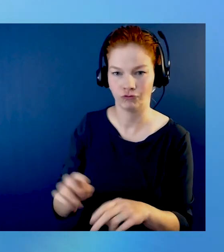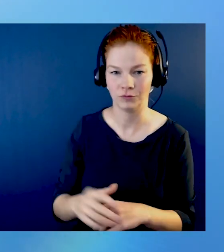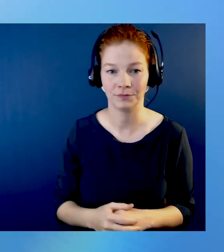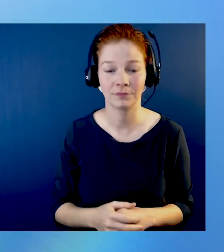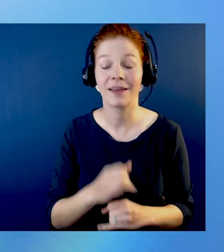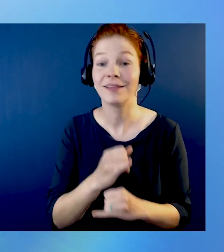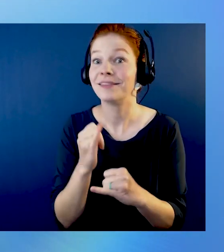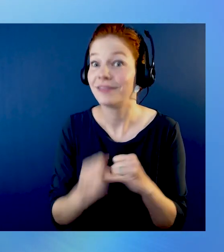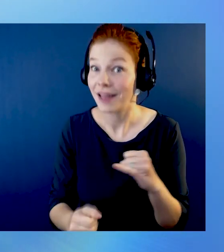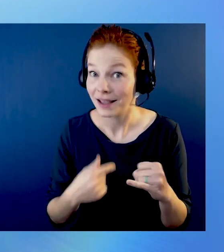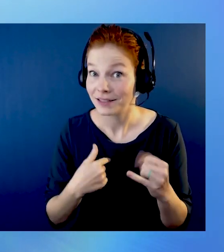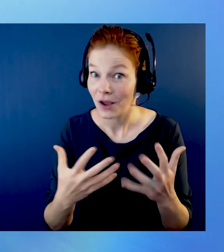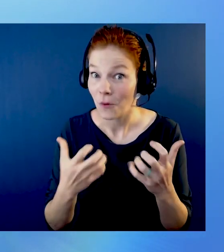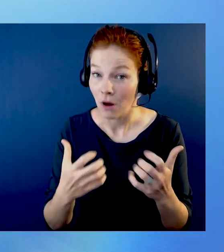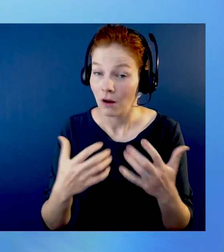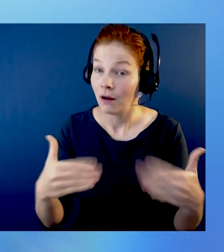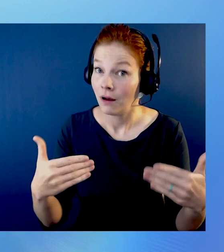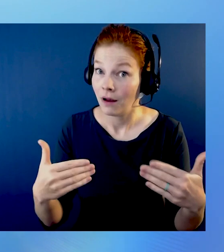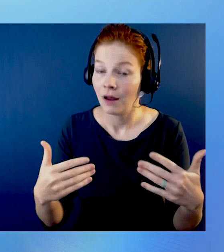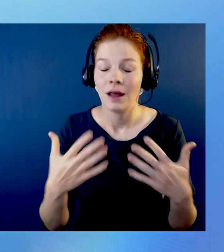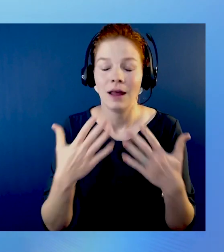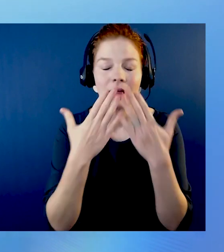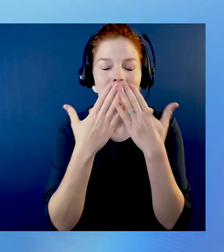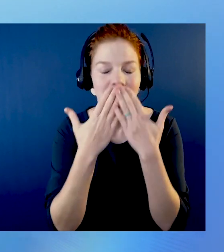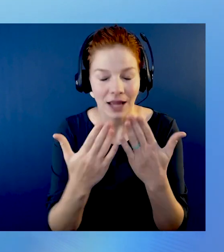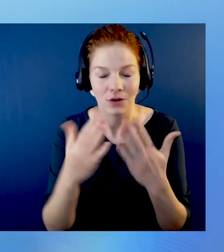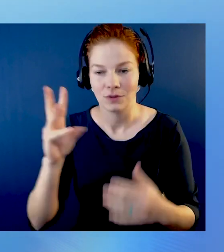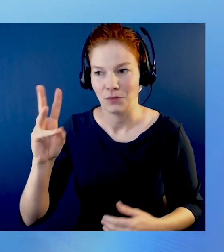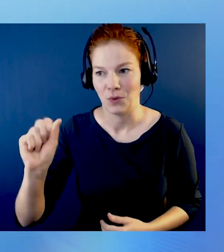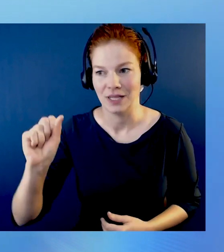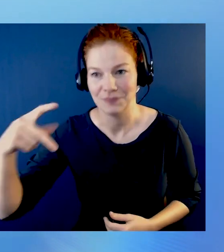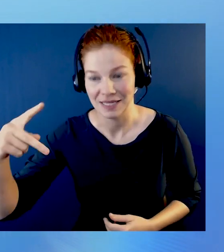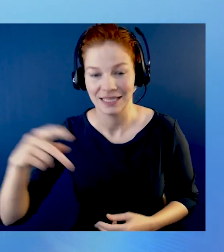want to voice a massive thank you to WSP and Microsoft for helping